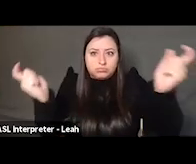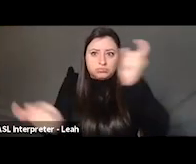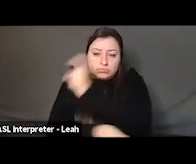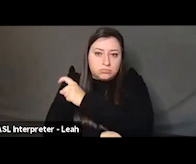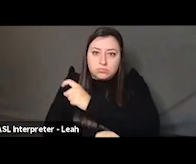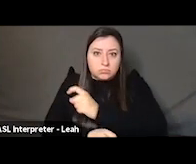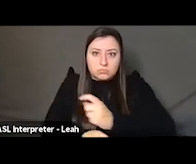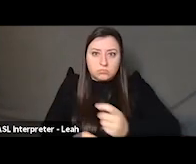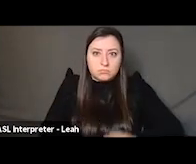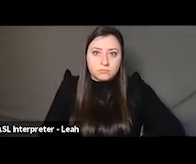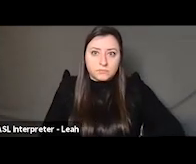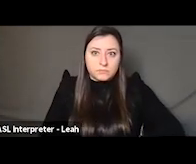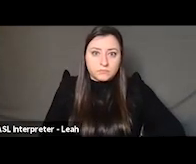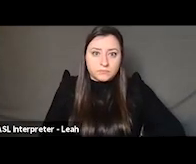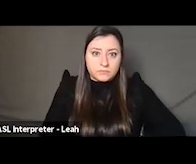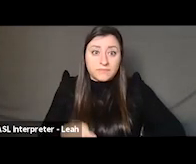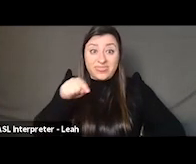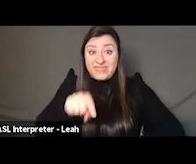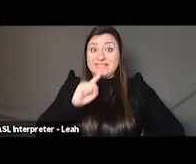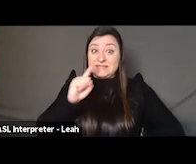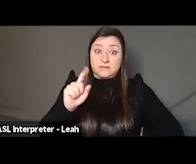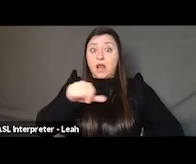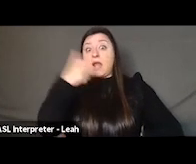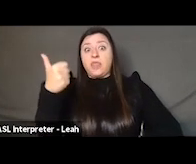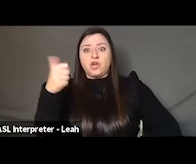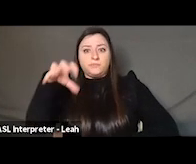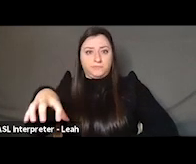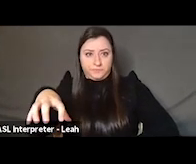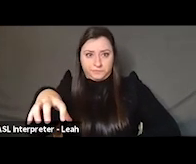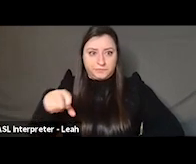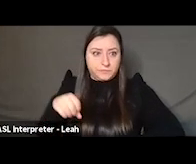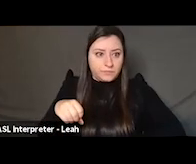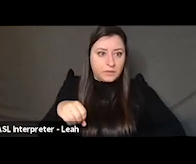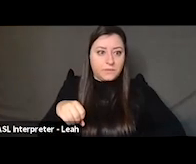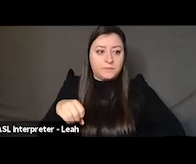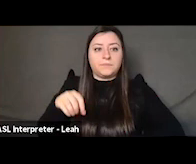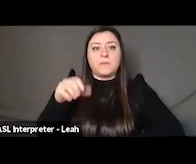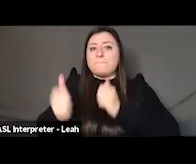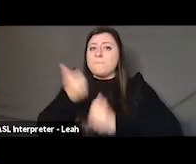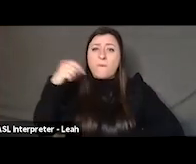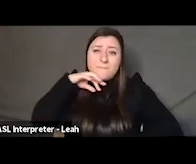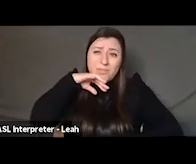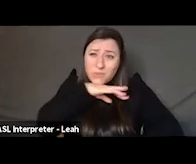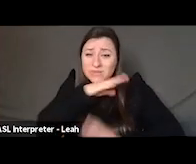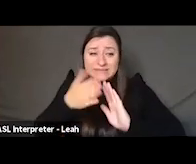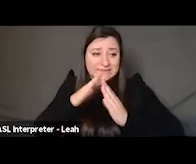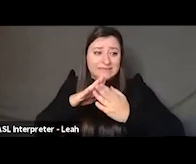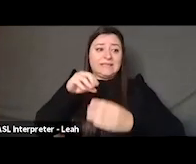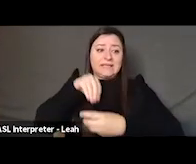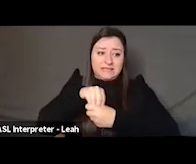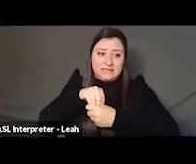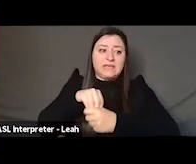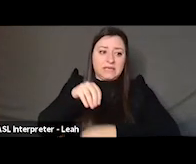This is another site in Zouk Mousbeh, the most polluted city in Lebanon, with the highest rates of